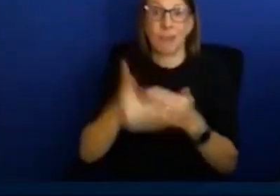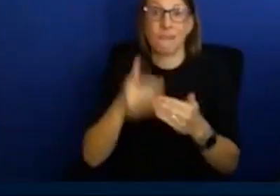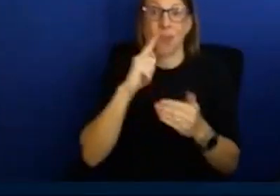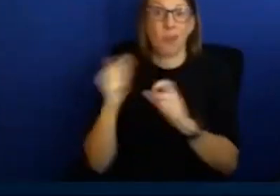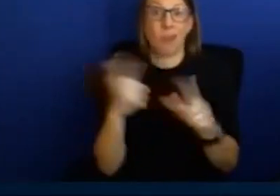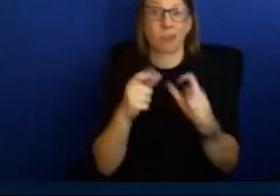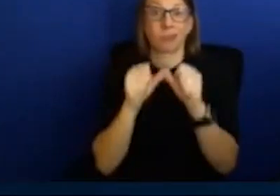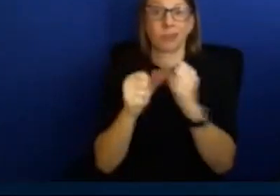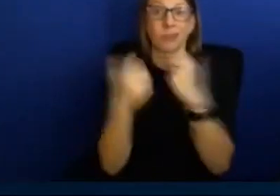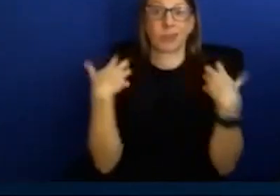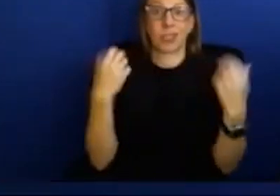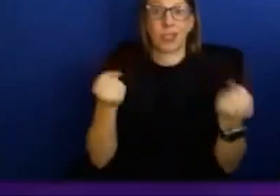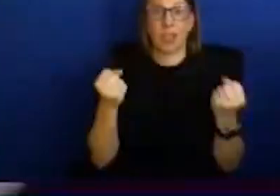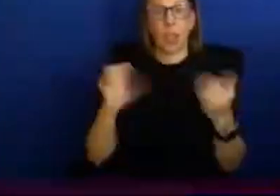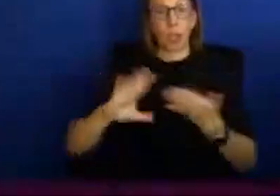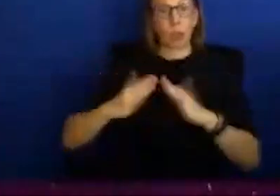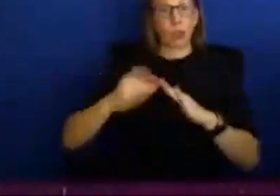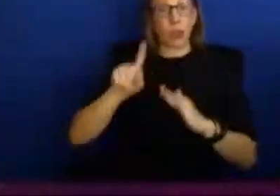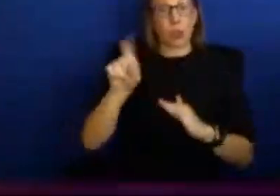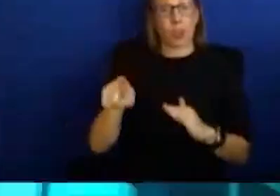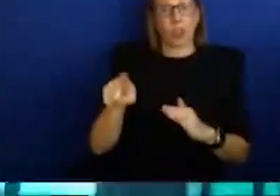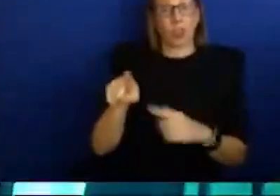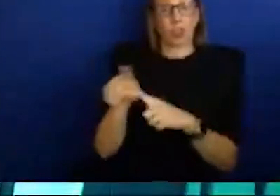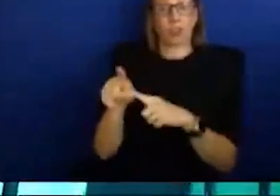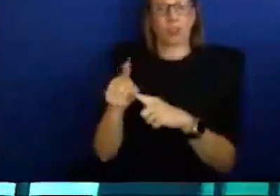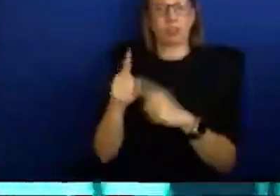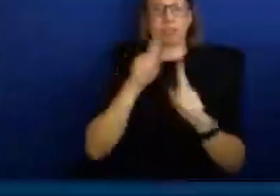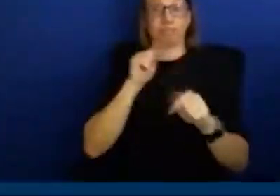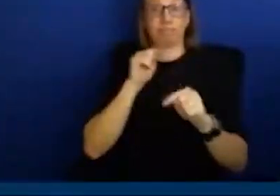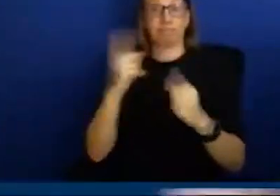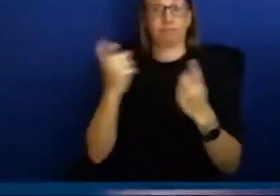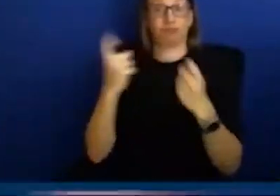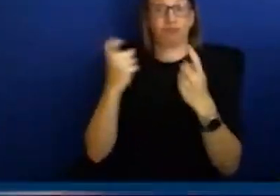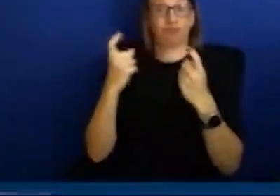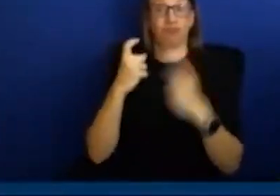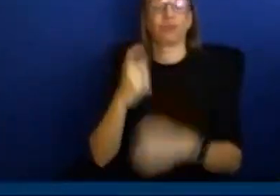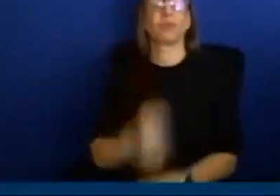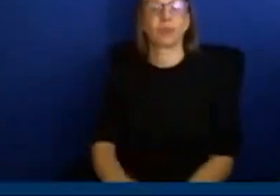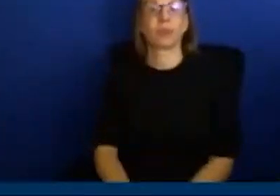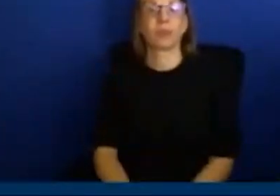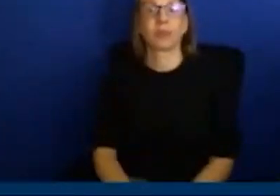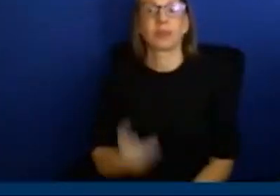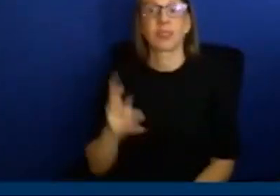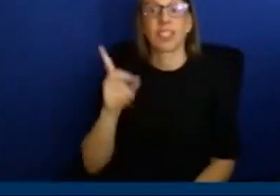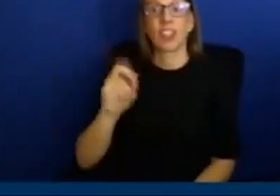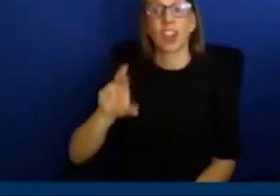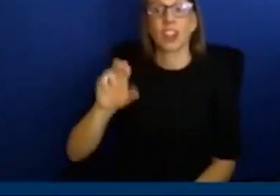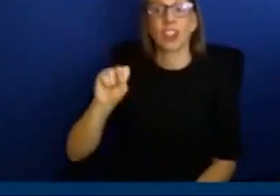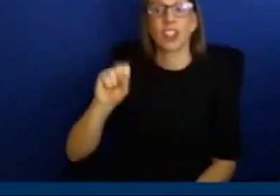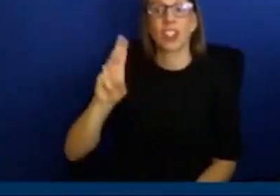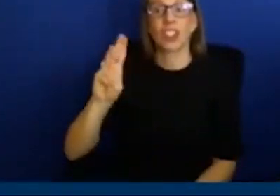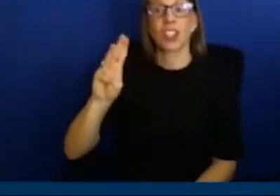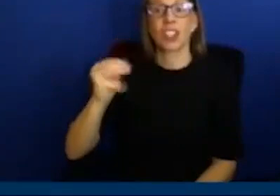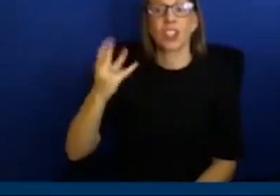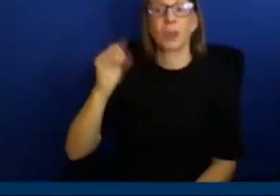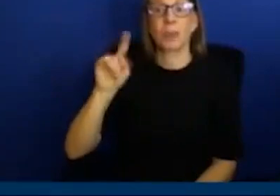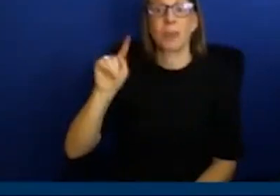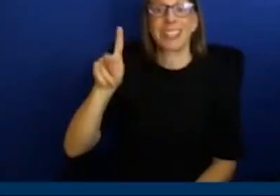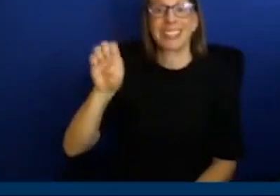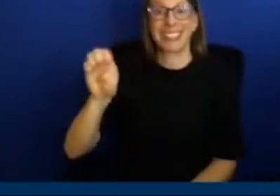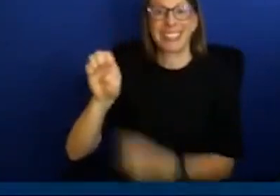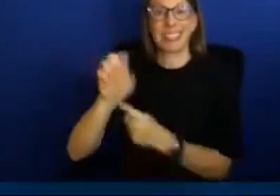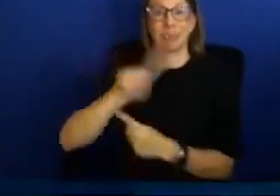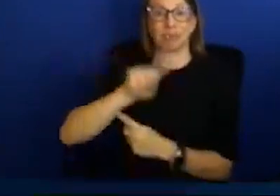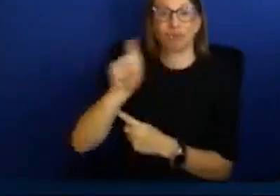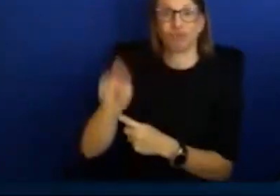our community questions because I know a lot of folks have questions. And Dr. Schmidtke, I'm going to circle back to you because I want to talk a little bit about